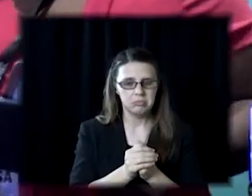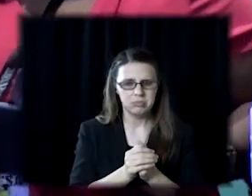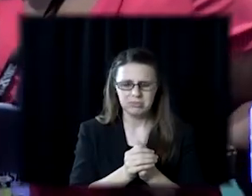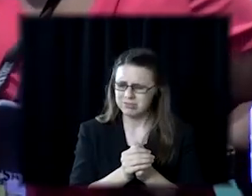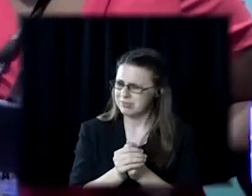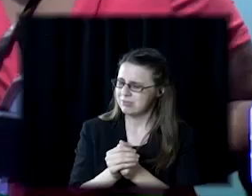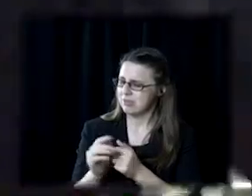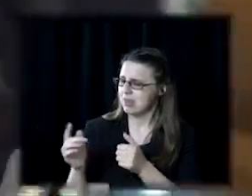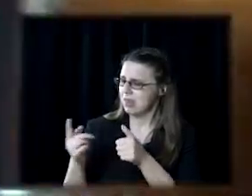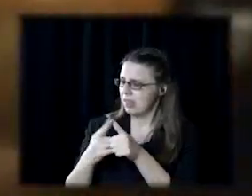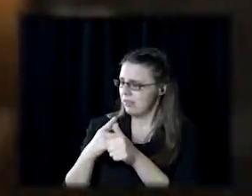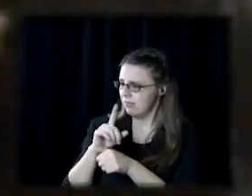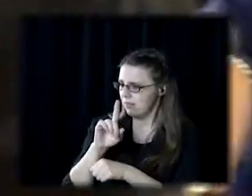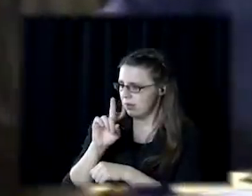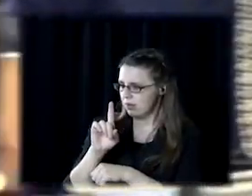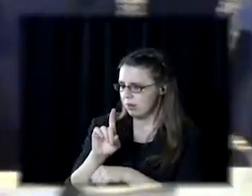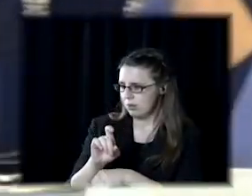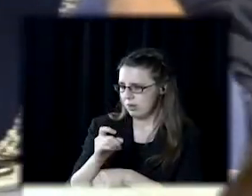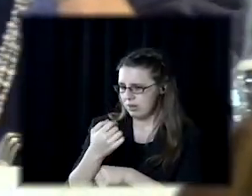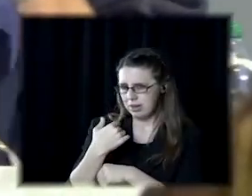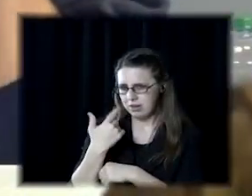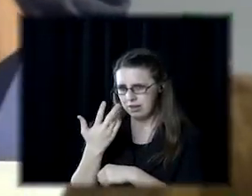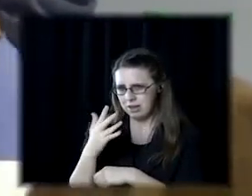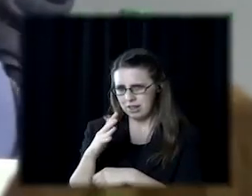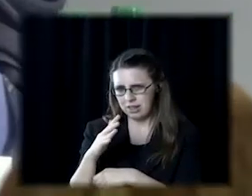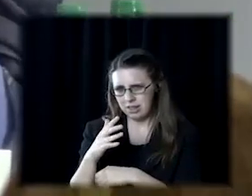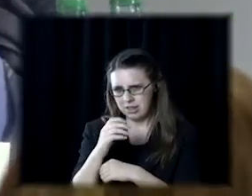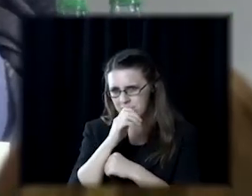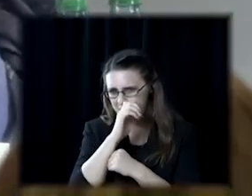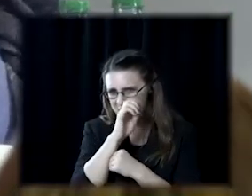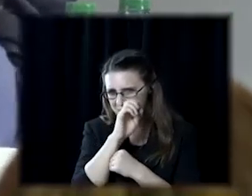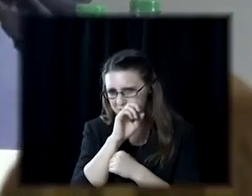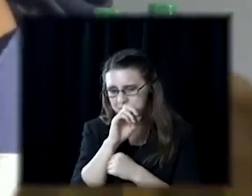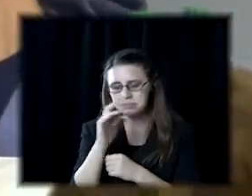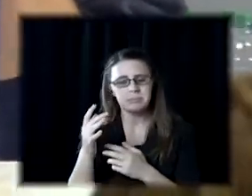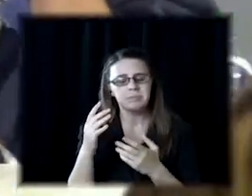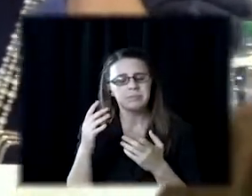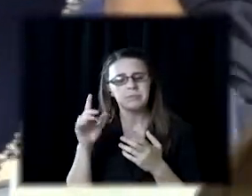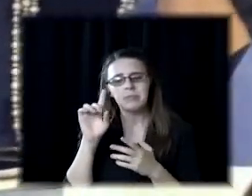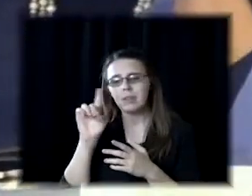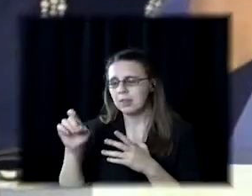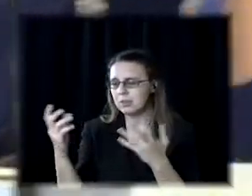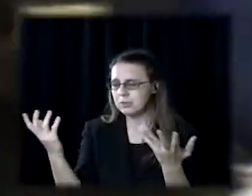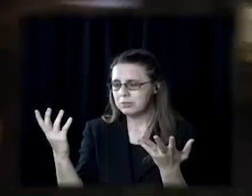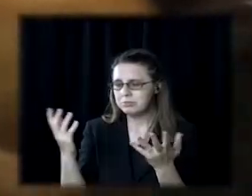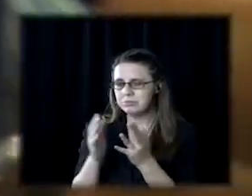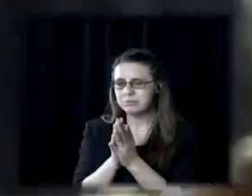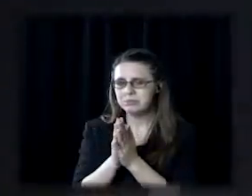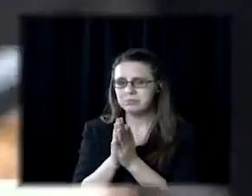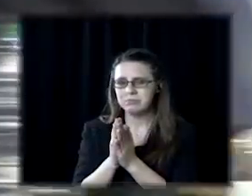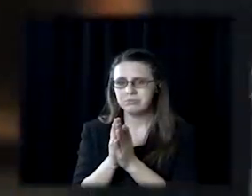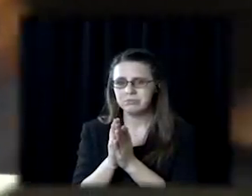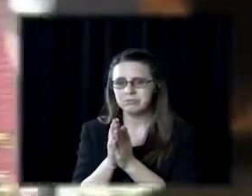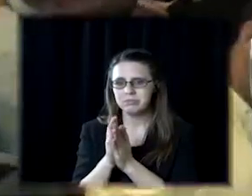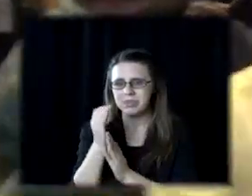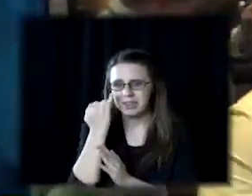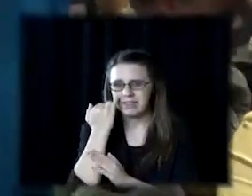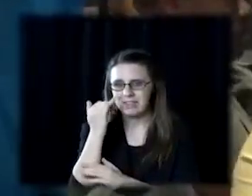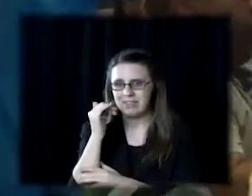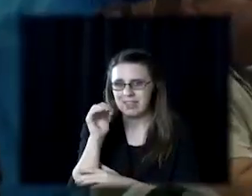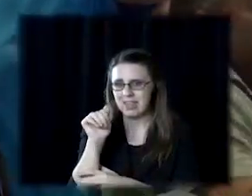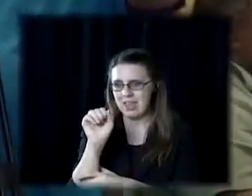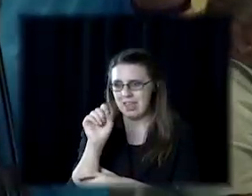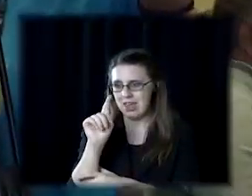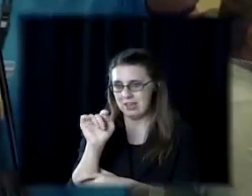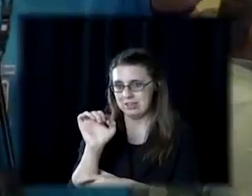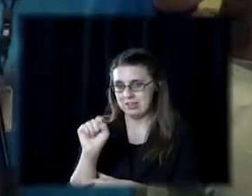The first question, Jaime, I'm not sure the existence of ERS. The question is, since the assets were liquidated, yeah.